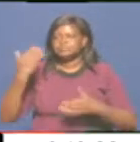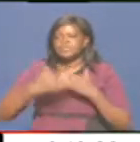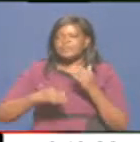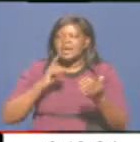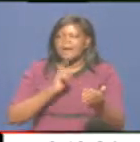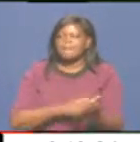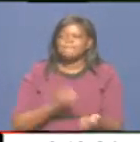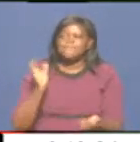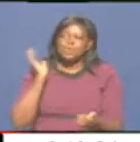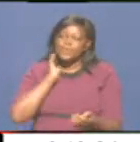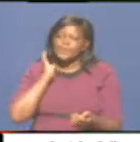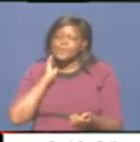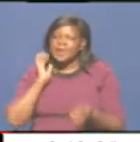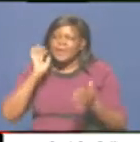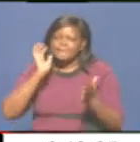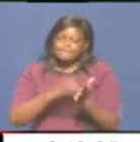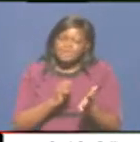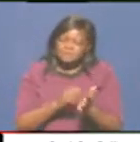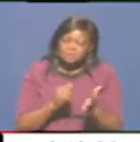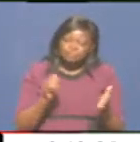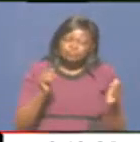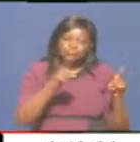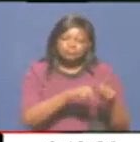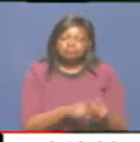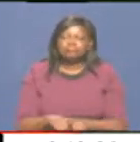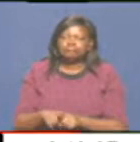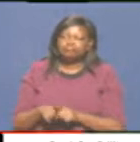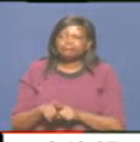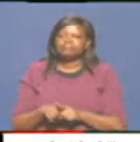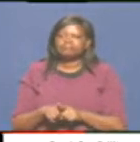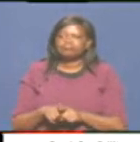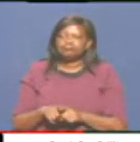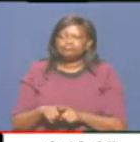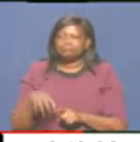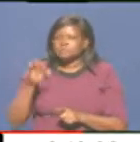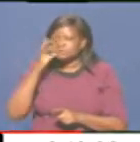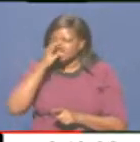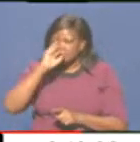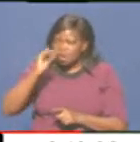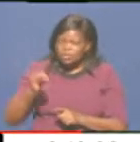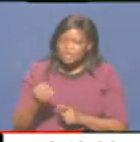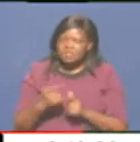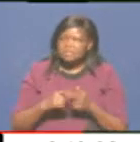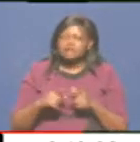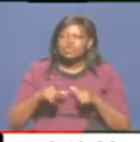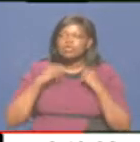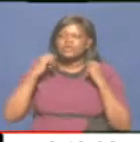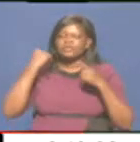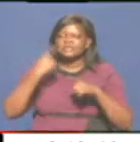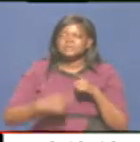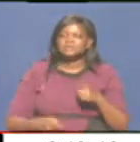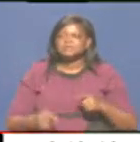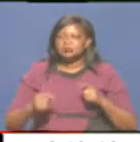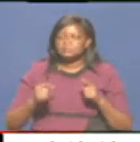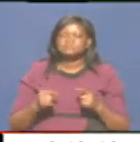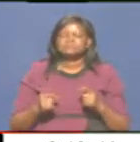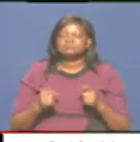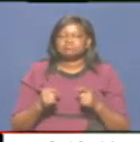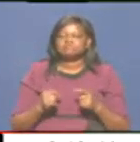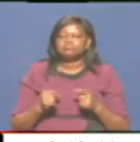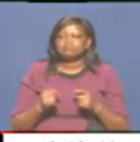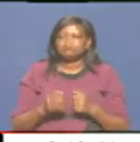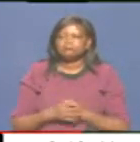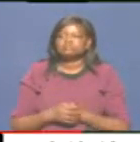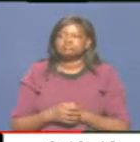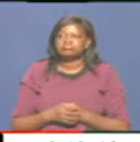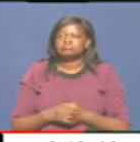Murang'a, Machakos, as well as Nyeri counties, the host of this year's Madaraka Day celebrations. But obviously there